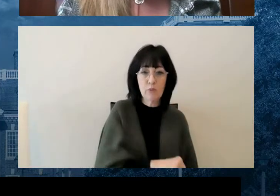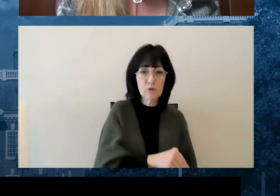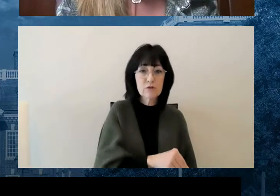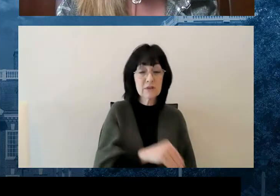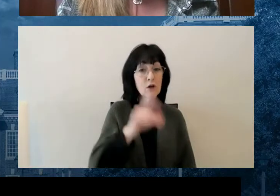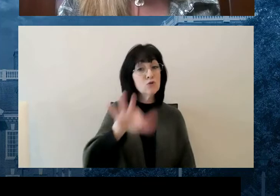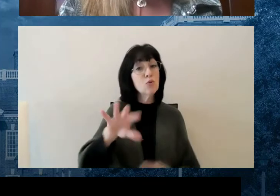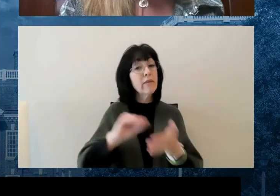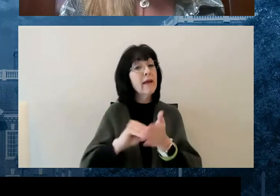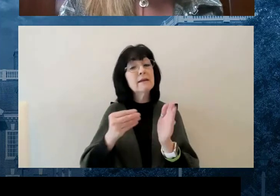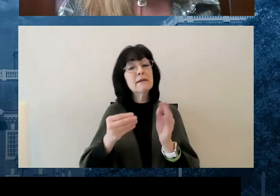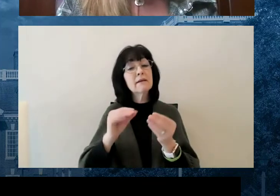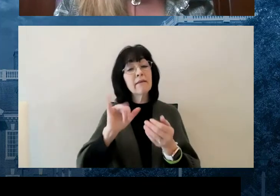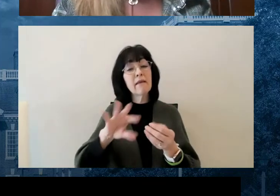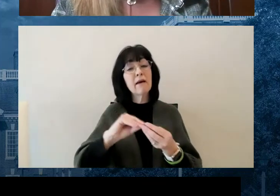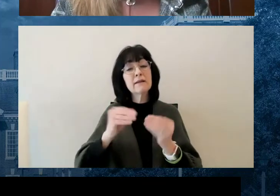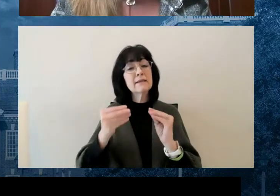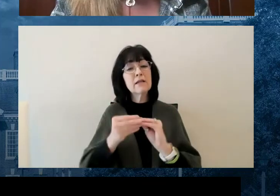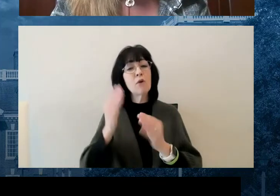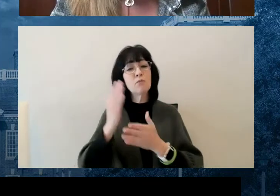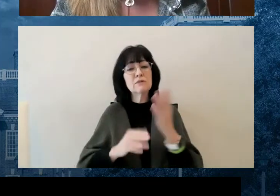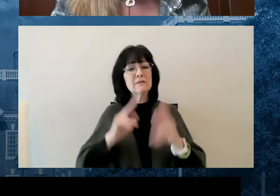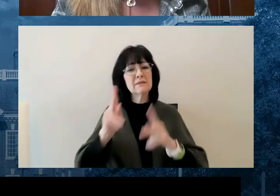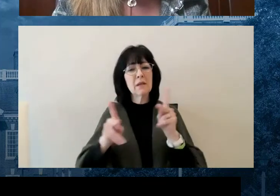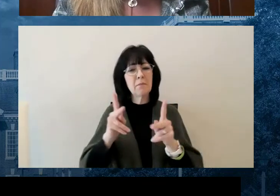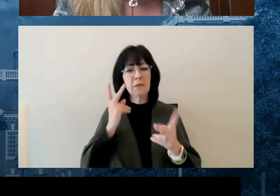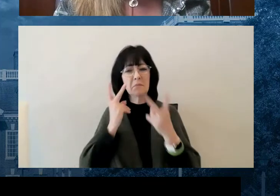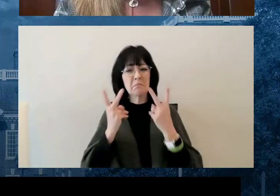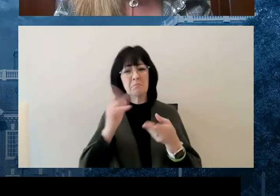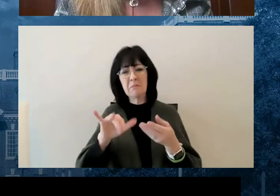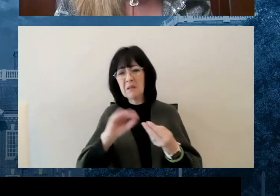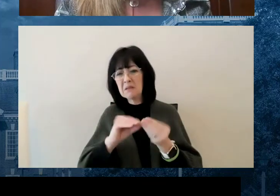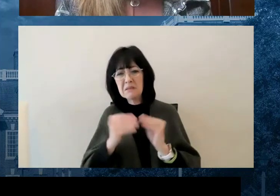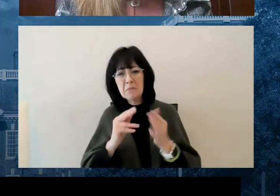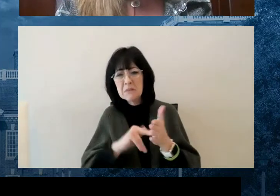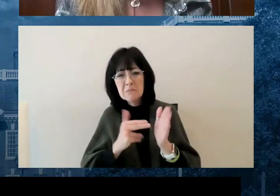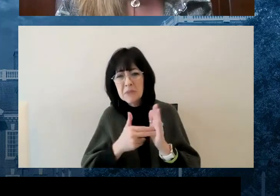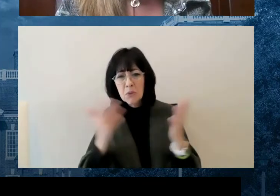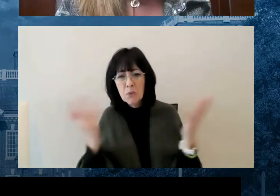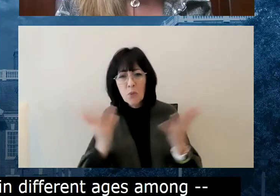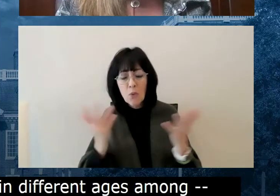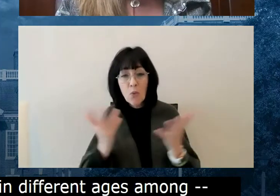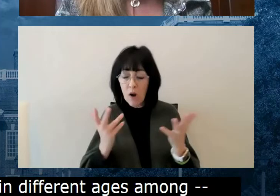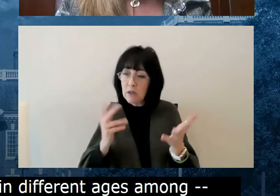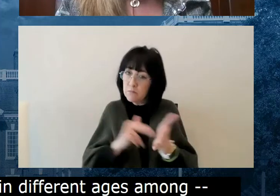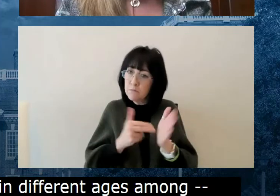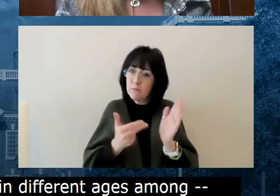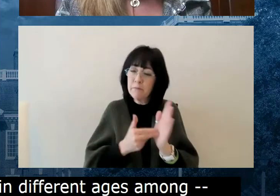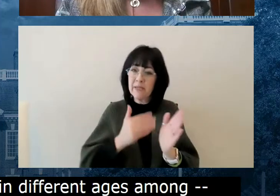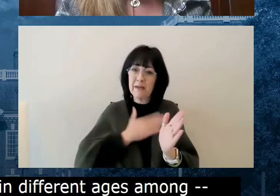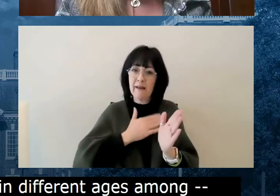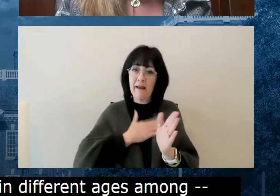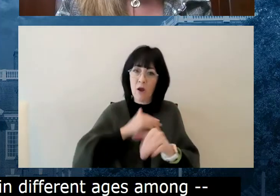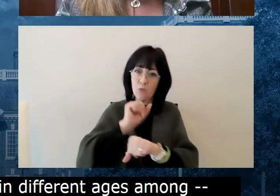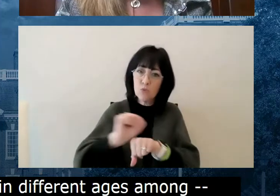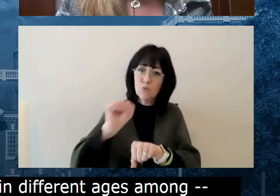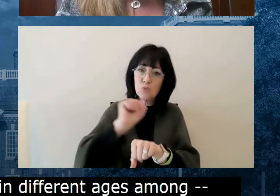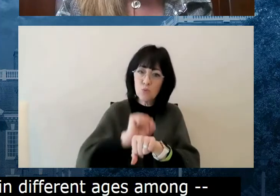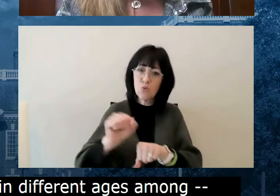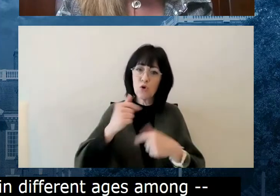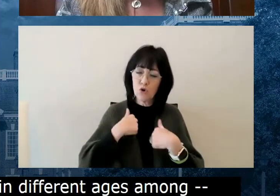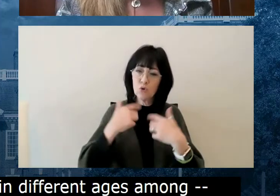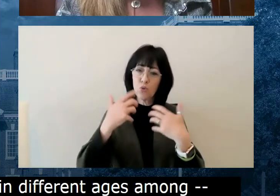numbers, which we look at internally on a regular basis, have shown us that our intensive and sustained efforts to reach